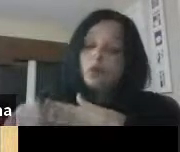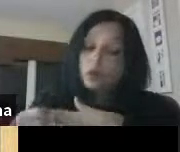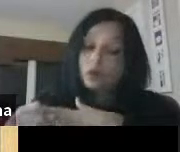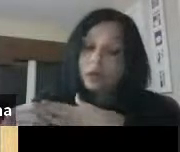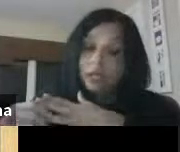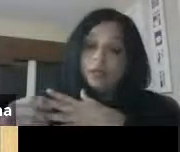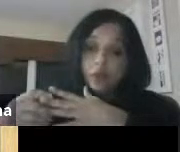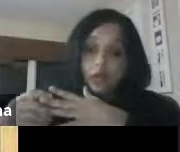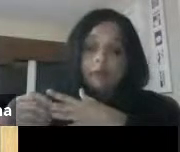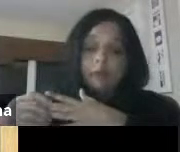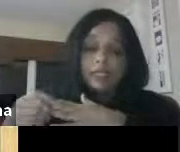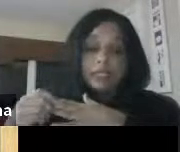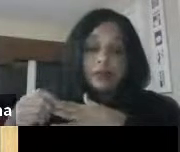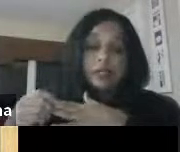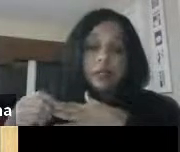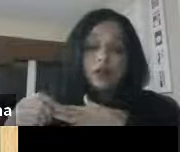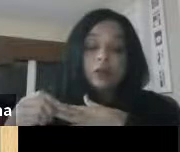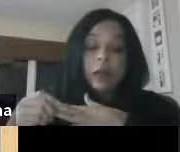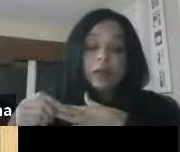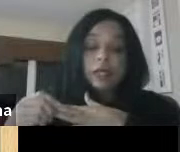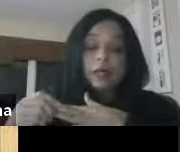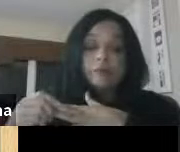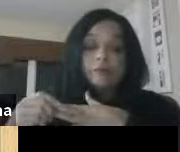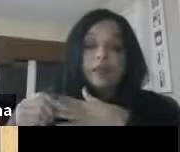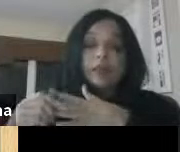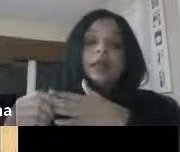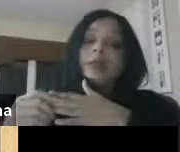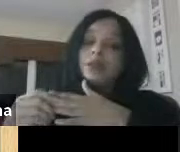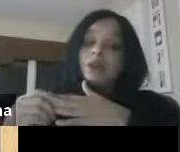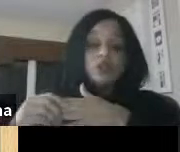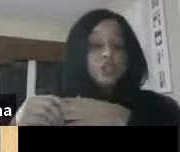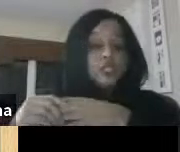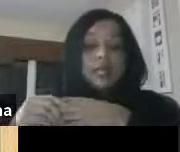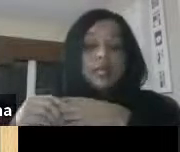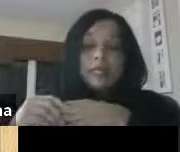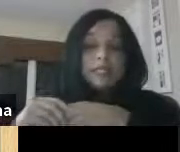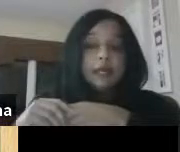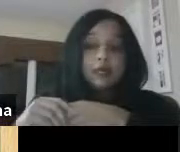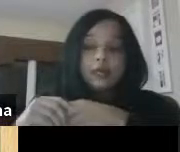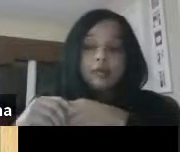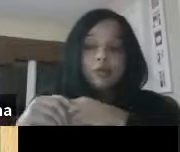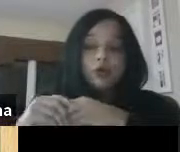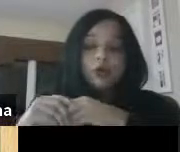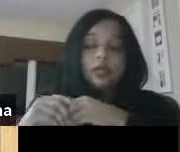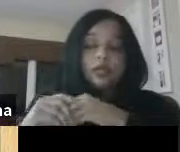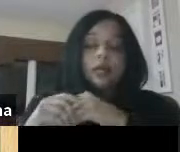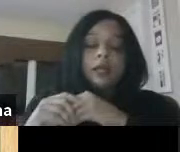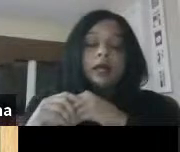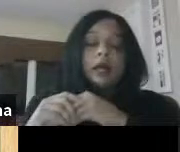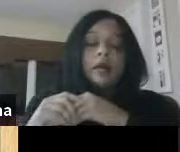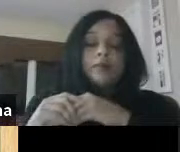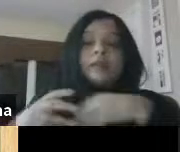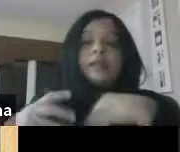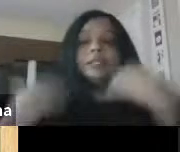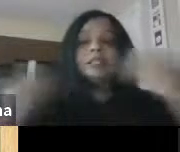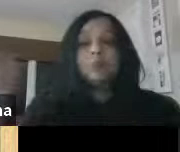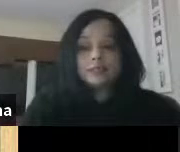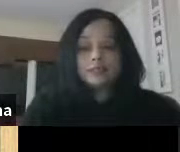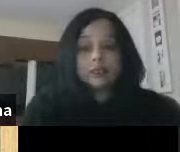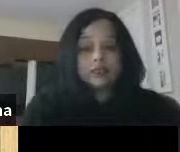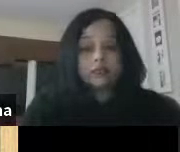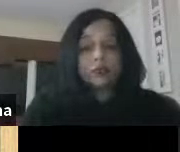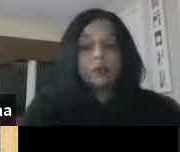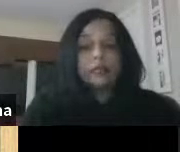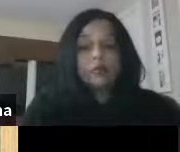down, or they're copying it down incorrectly. And then also just dubbing down written work, that they can